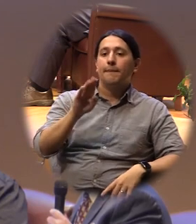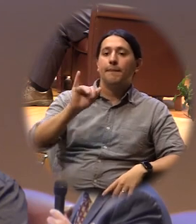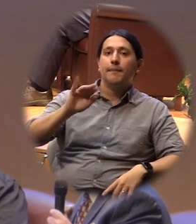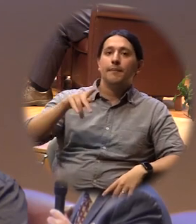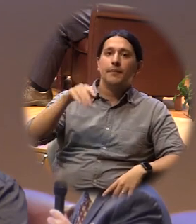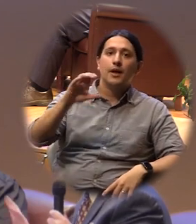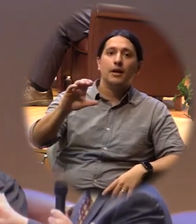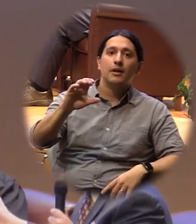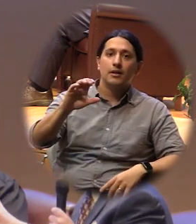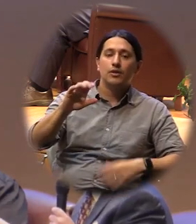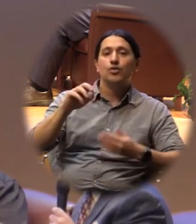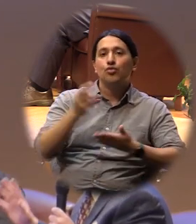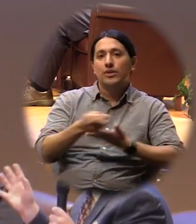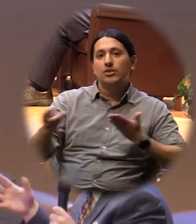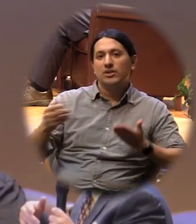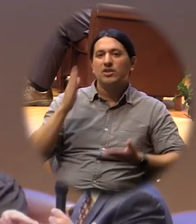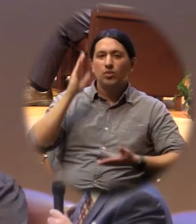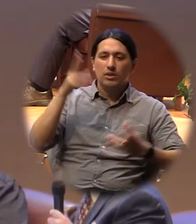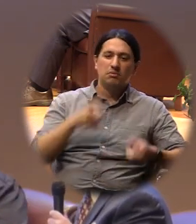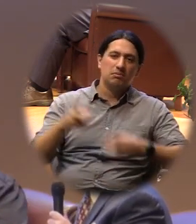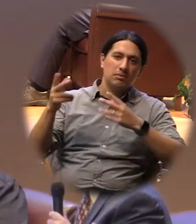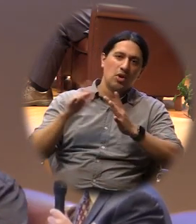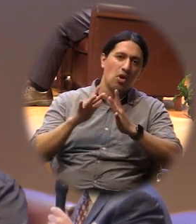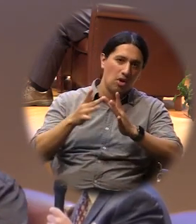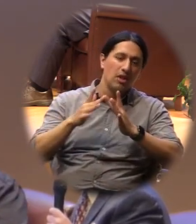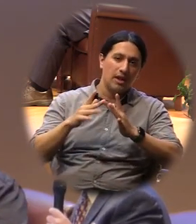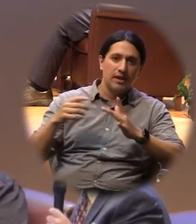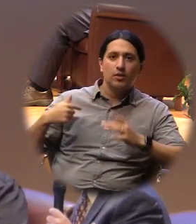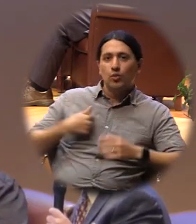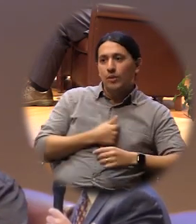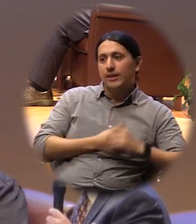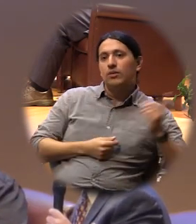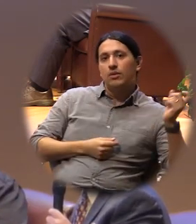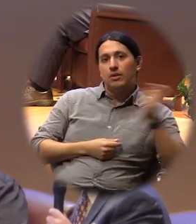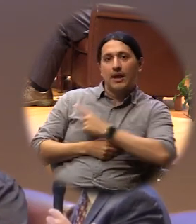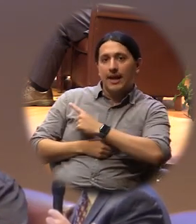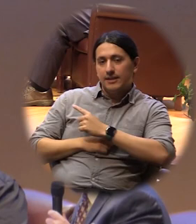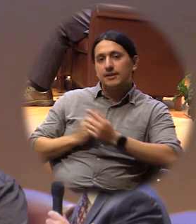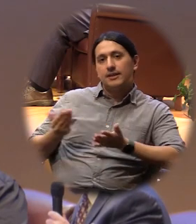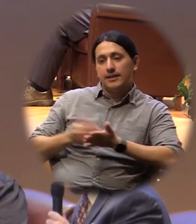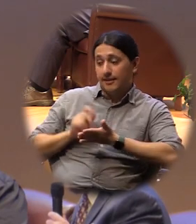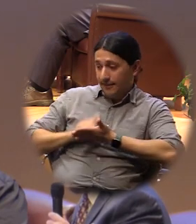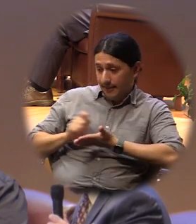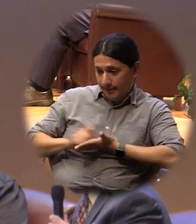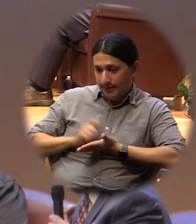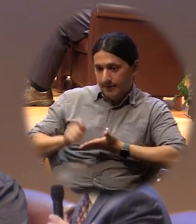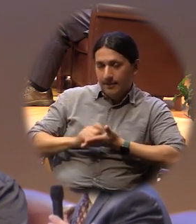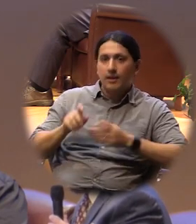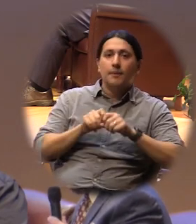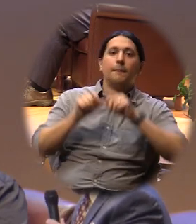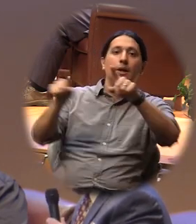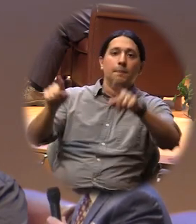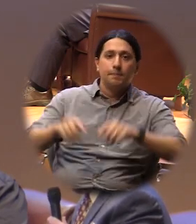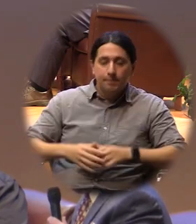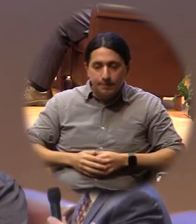those online. So we'll follow up with the speakers. We'll maybe collate some resources and share those out for attendees. That's